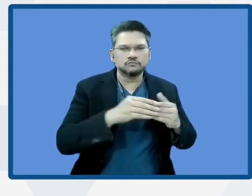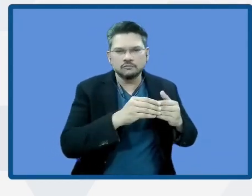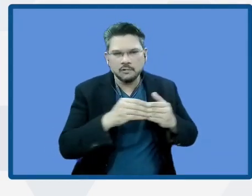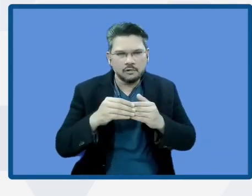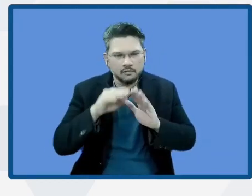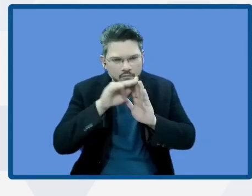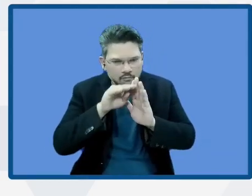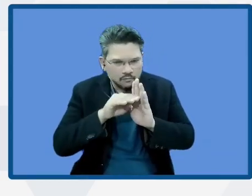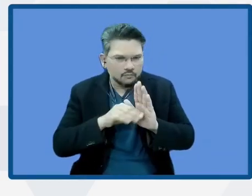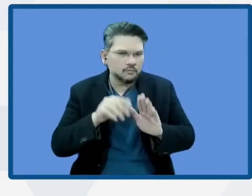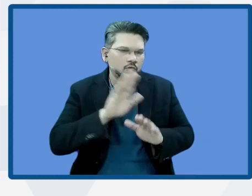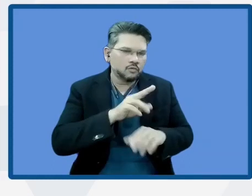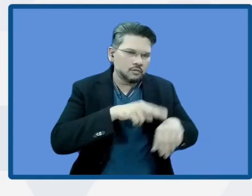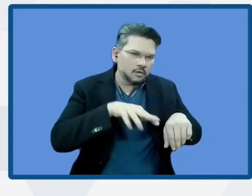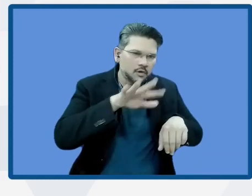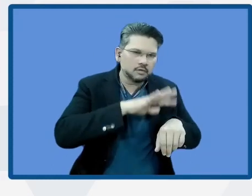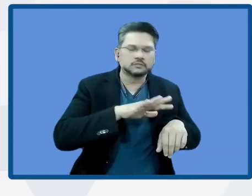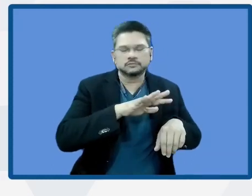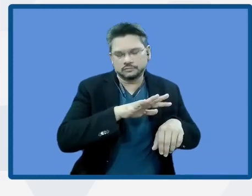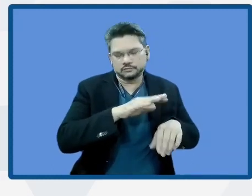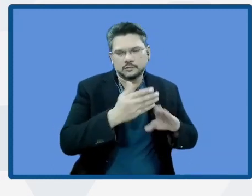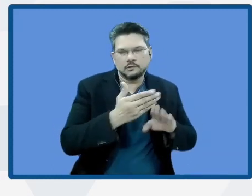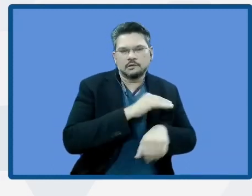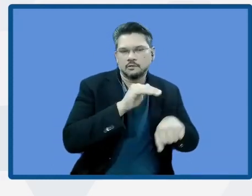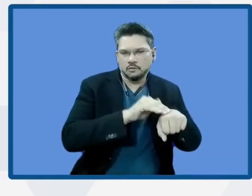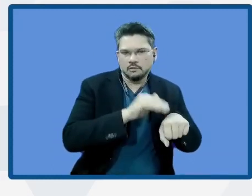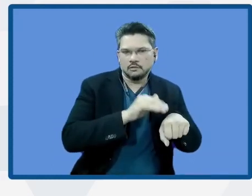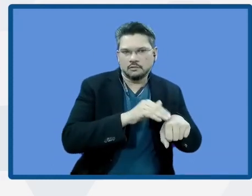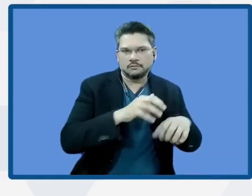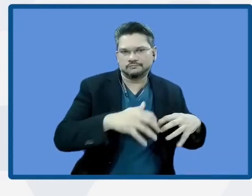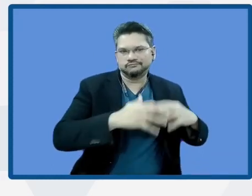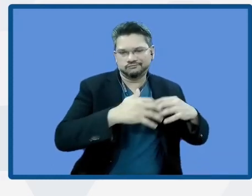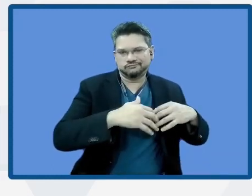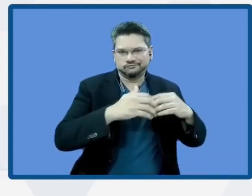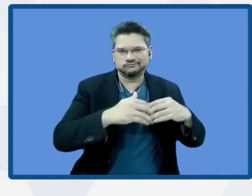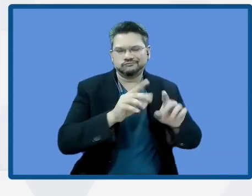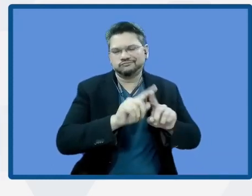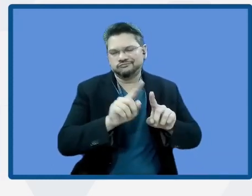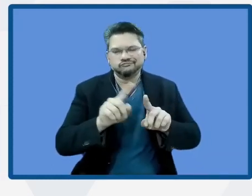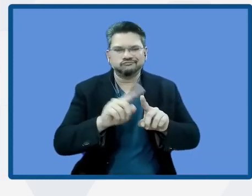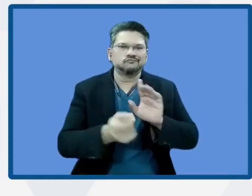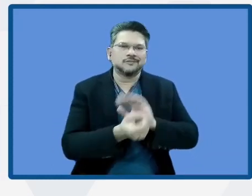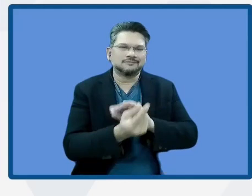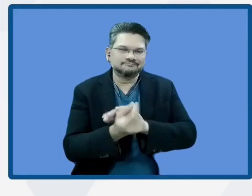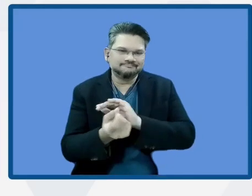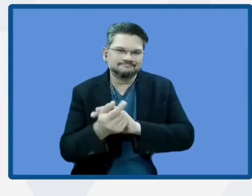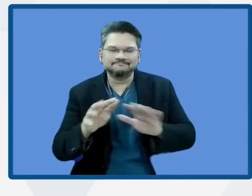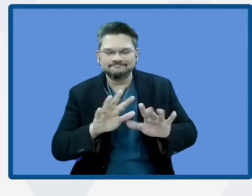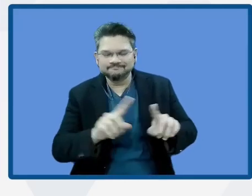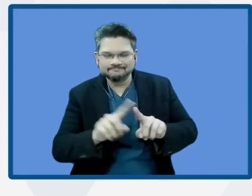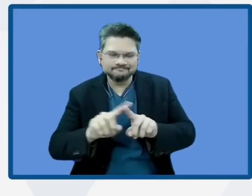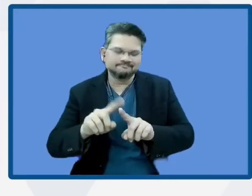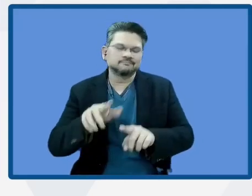the case of multi-hazards. And it's important to highlight the guidelines because they must be focused